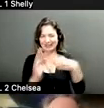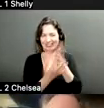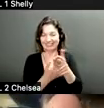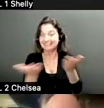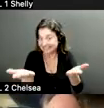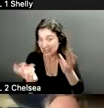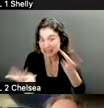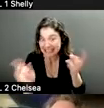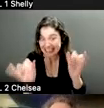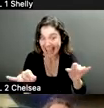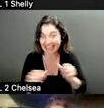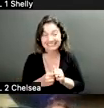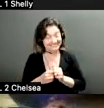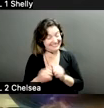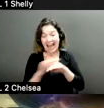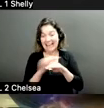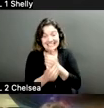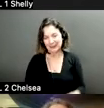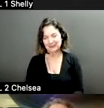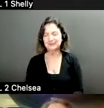Access is love, and love is complicated, everybody.